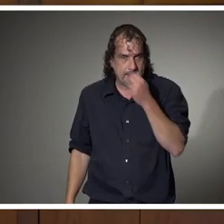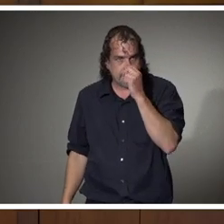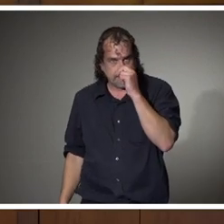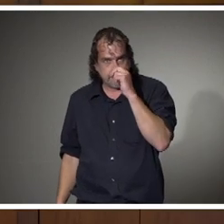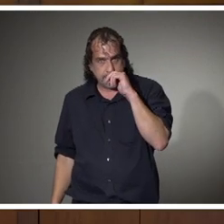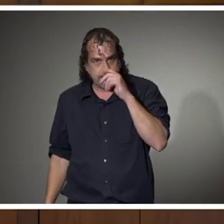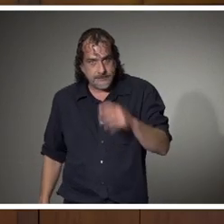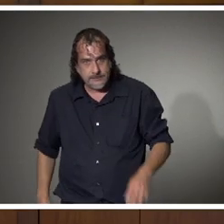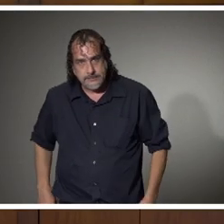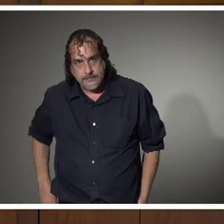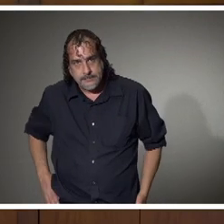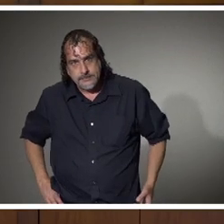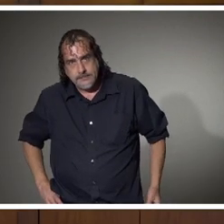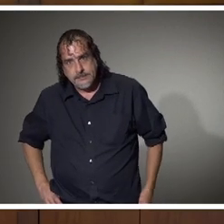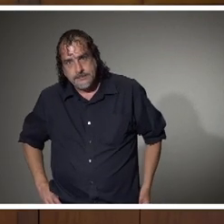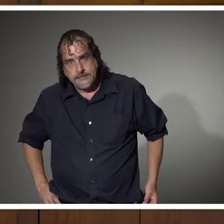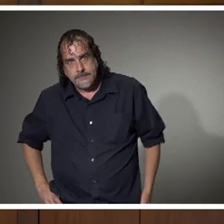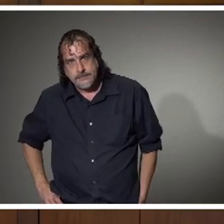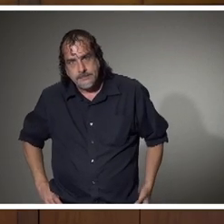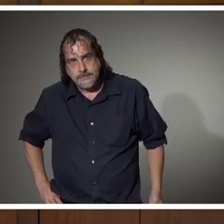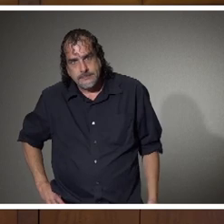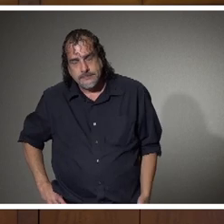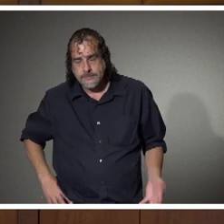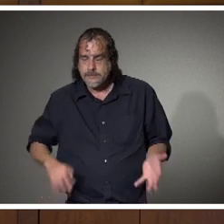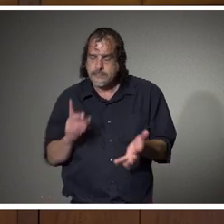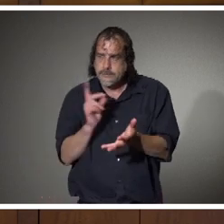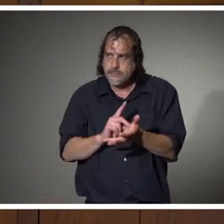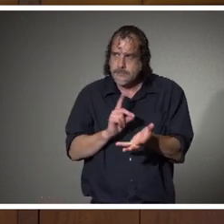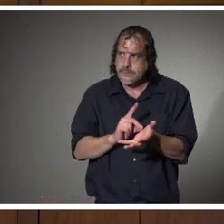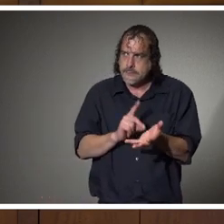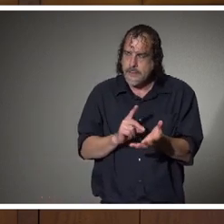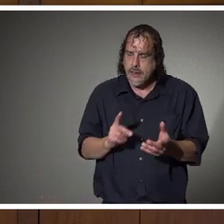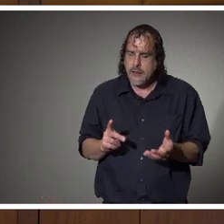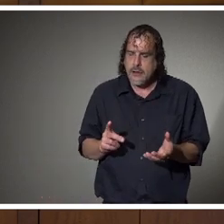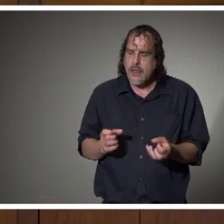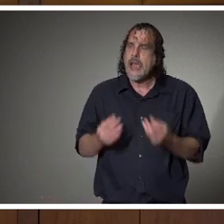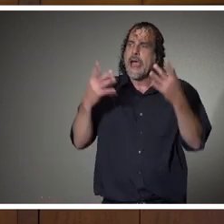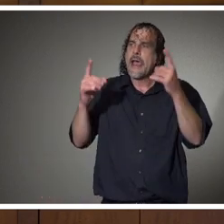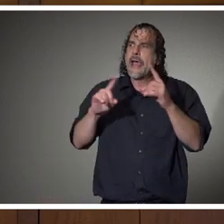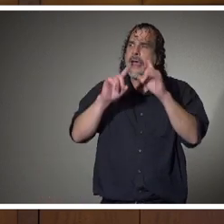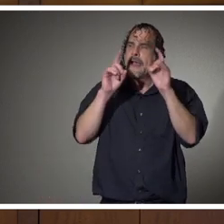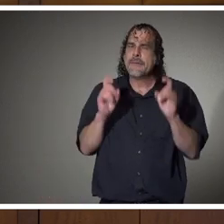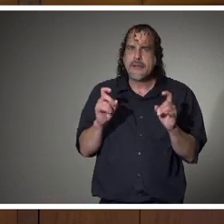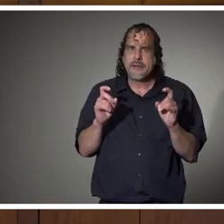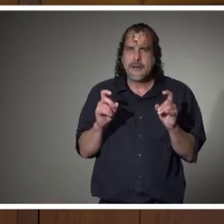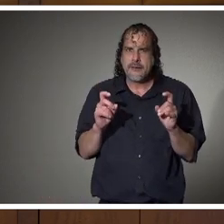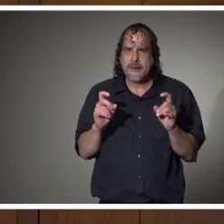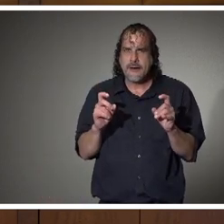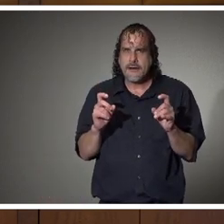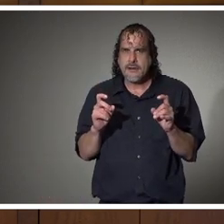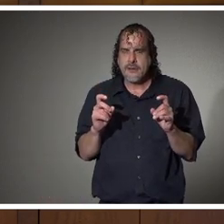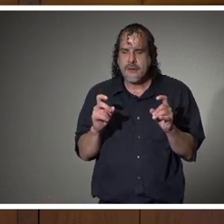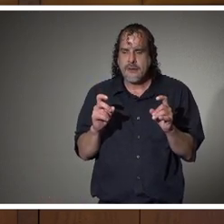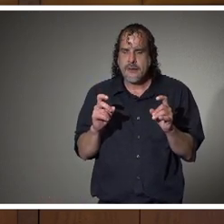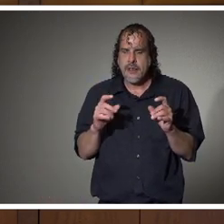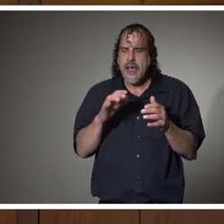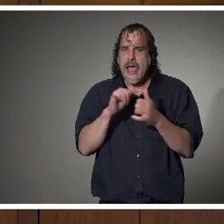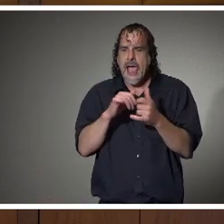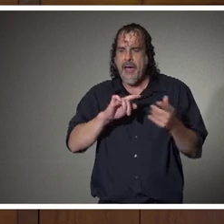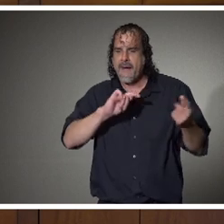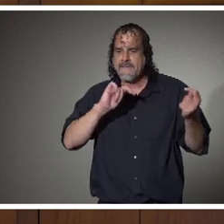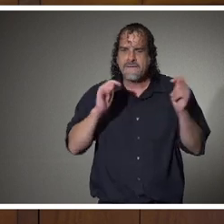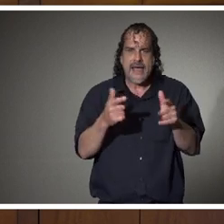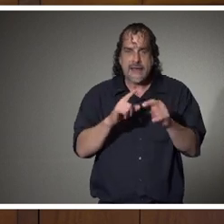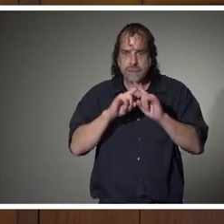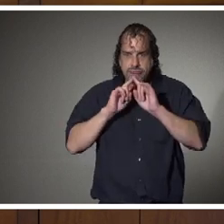Bobby. Dr. Dobbs, real quick, how many tests are y'all, what's the turnaround from tests to state lab now, and